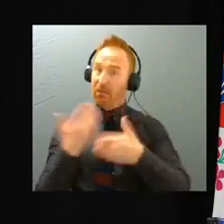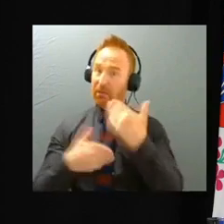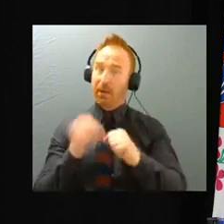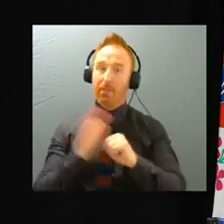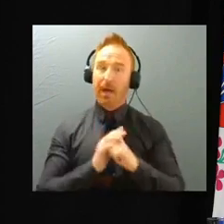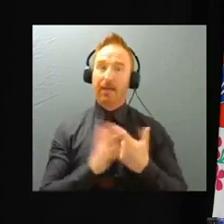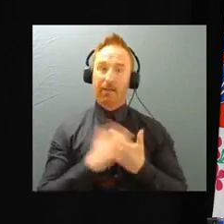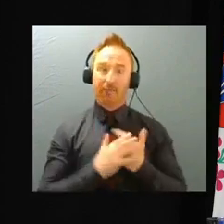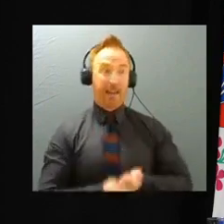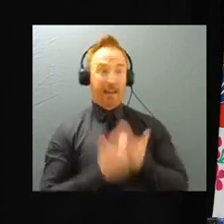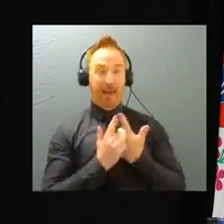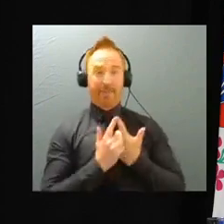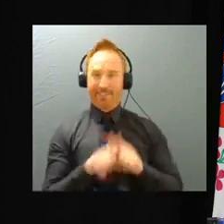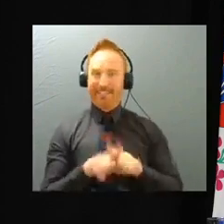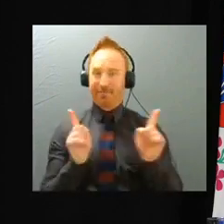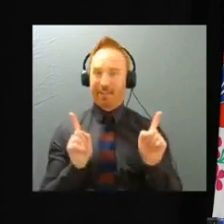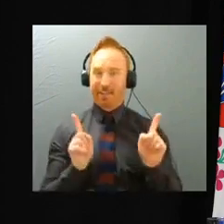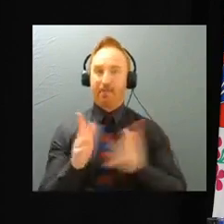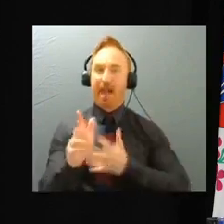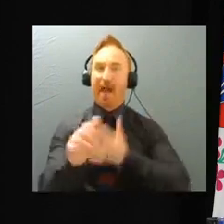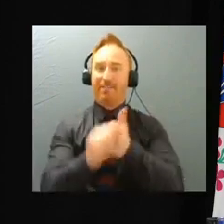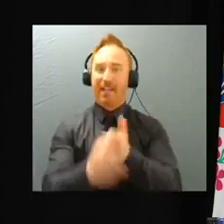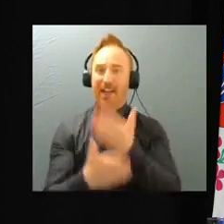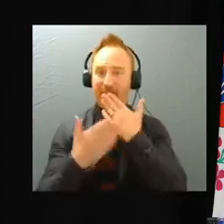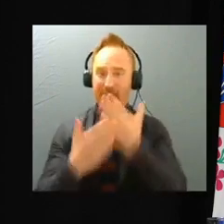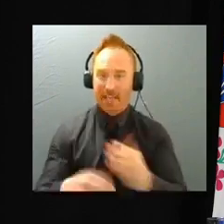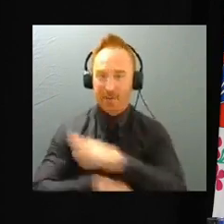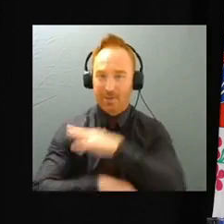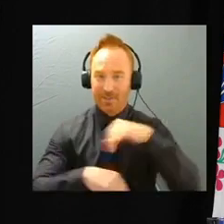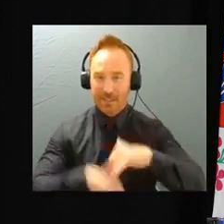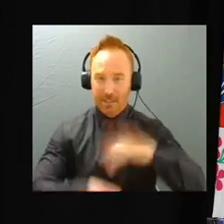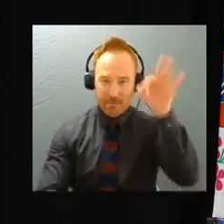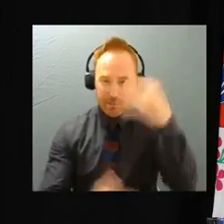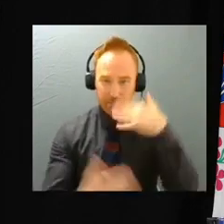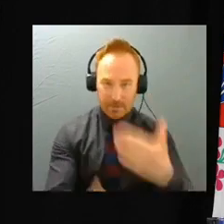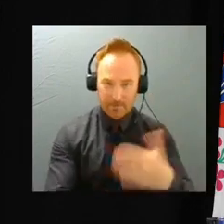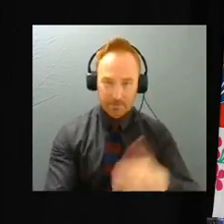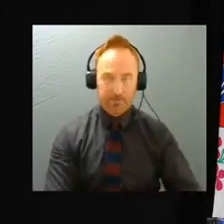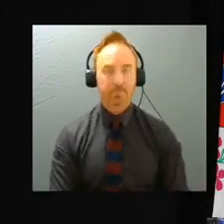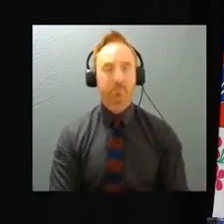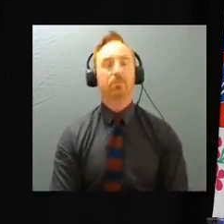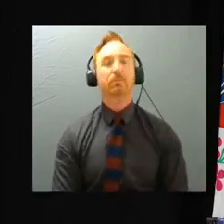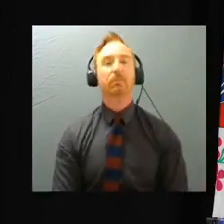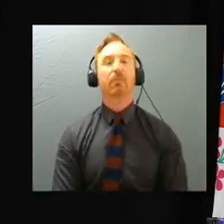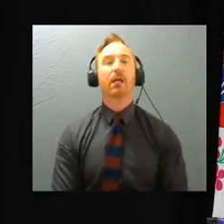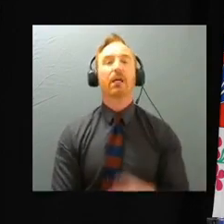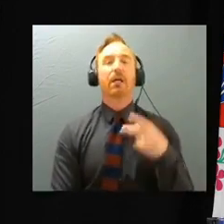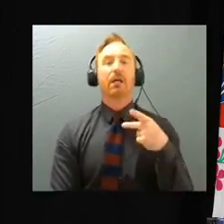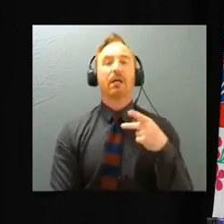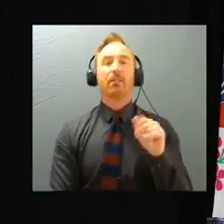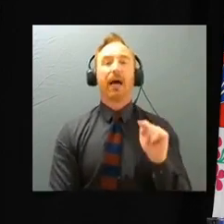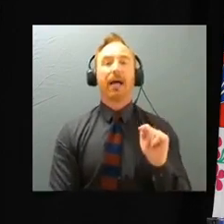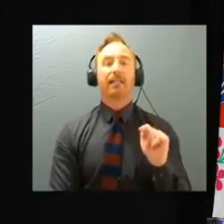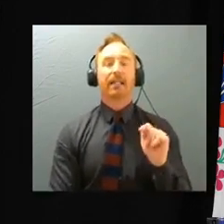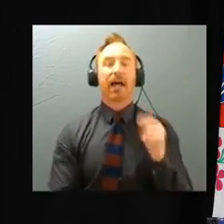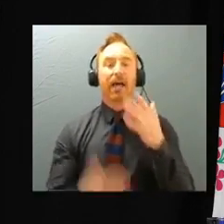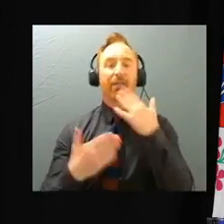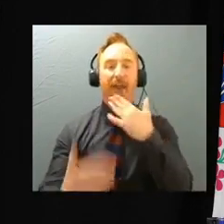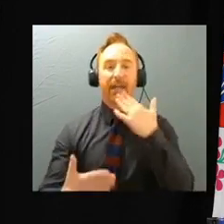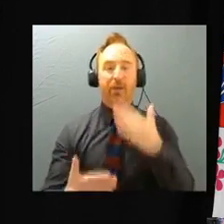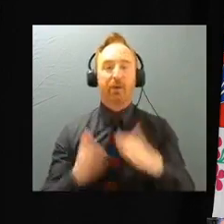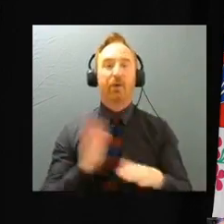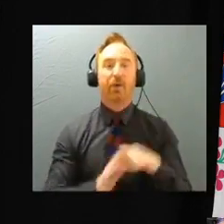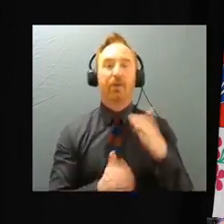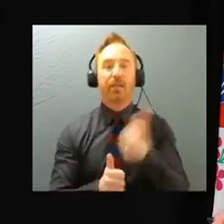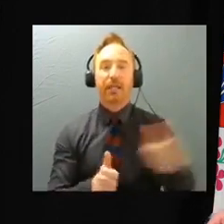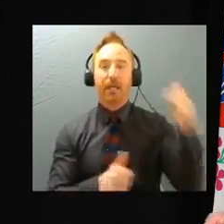That's all for my update. Thank you. Merci. Merci. Thank you very much, Premier Silver. Dr. Hanley, we'll go now